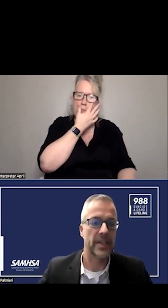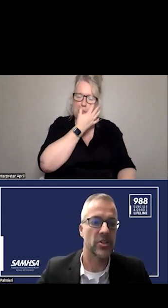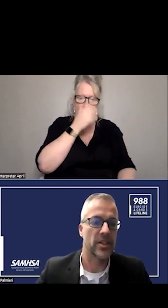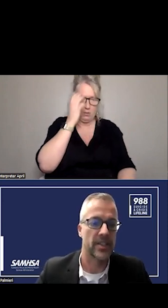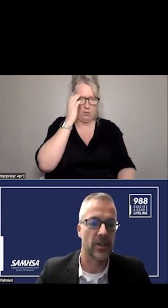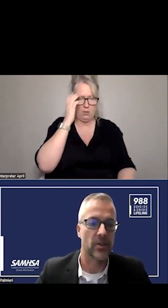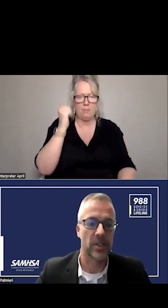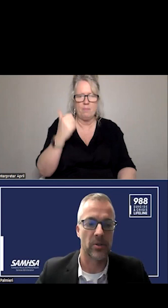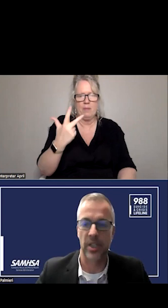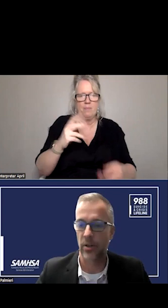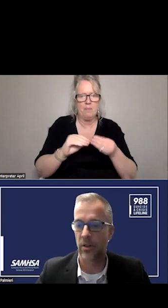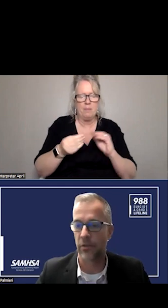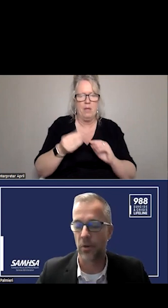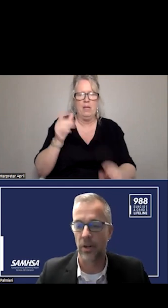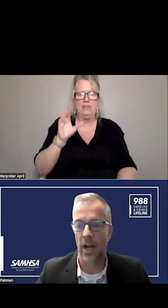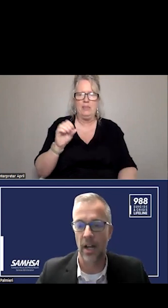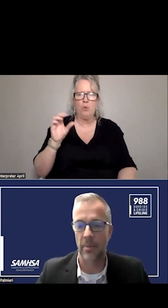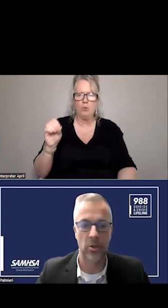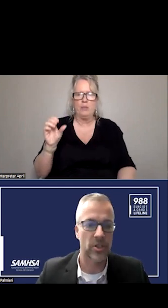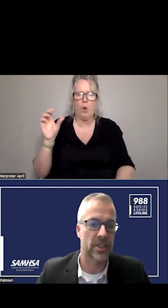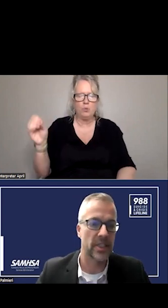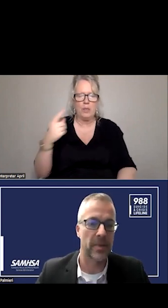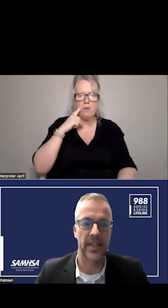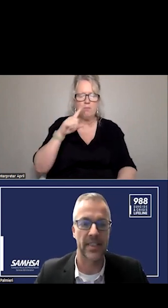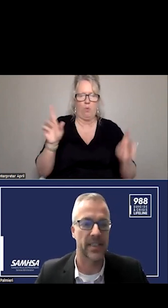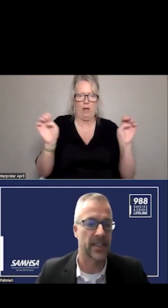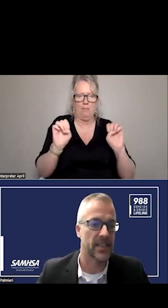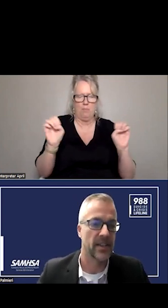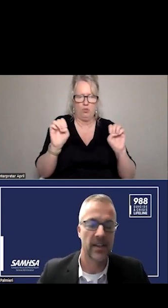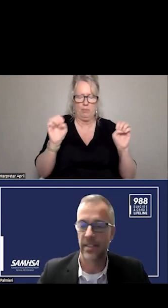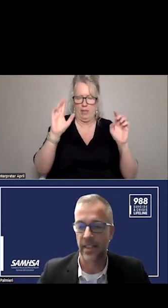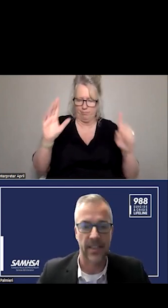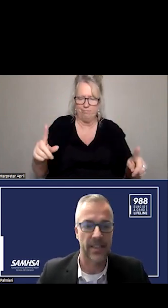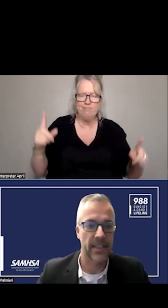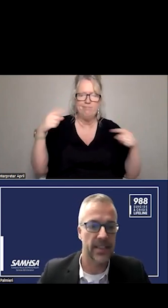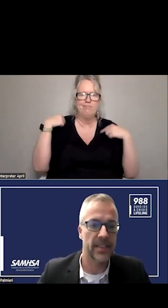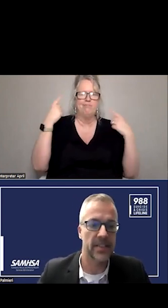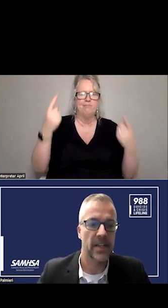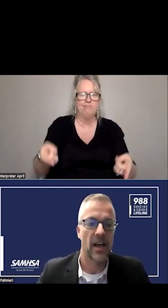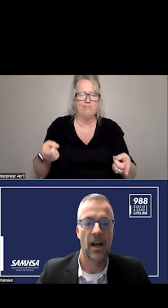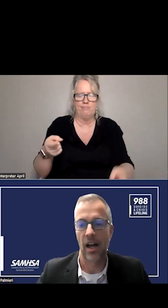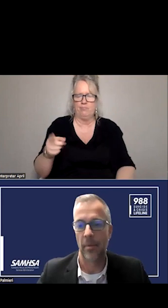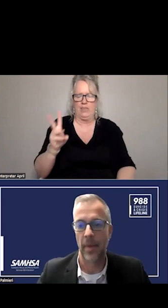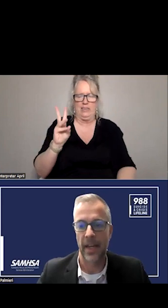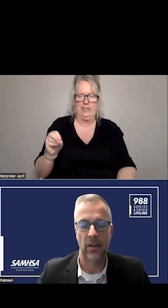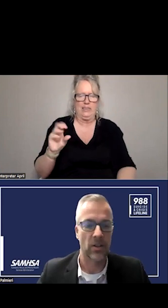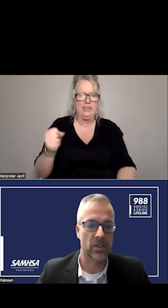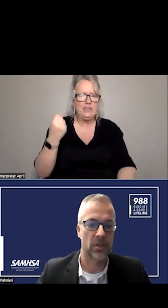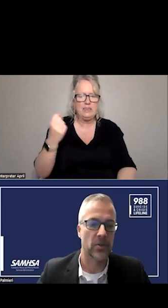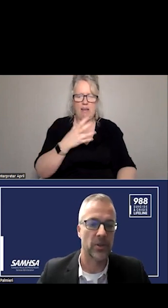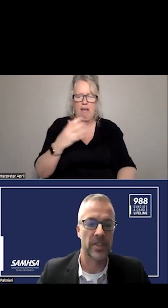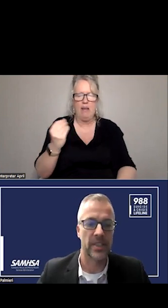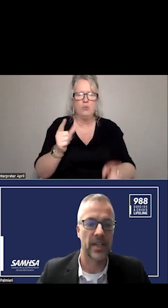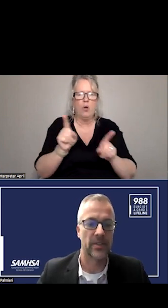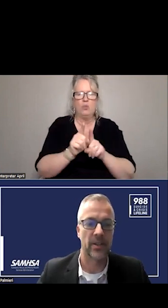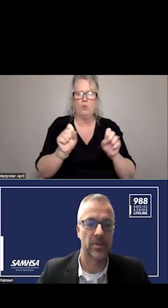the 3-digit 000 for emergencies, been in existence since the 60s. And